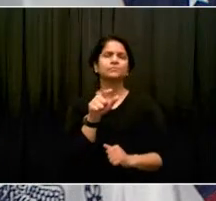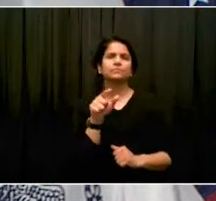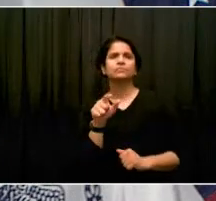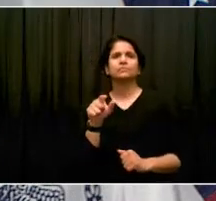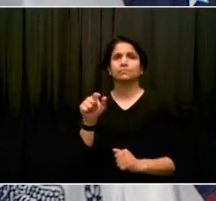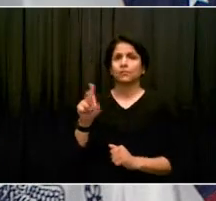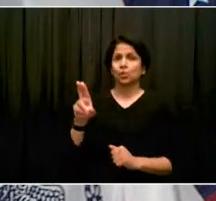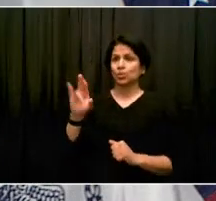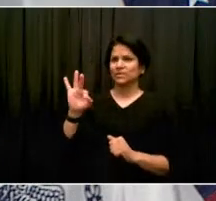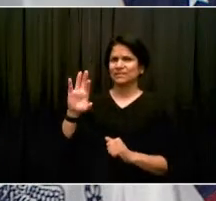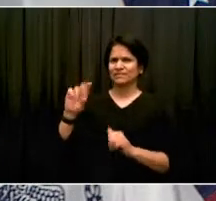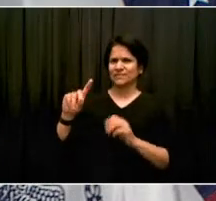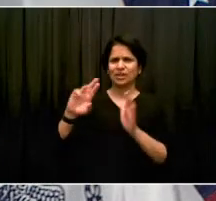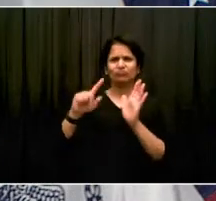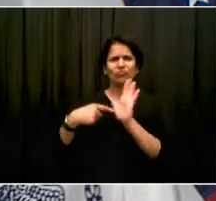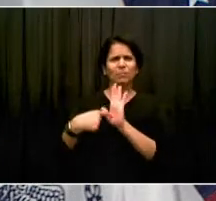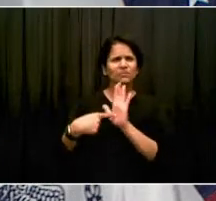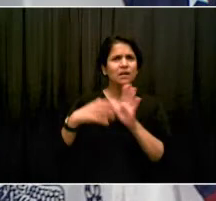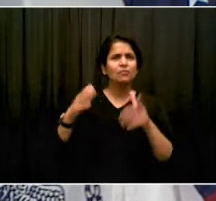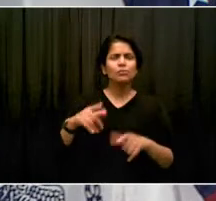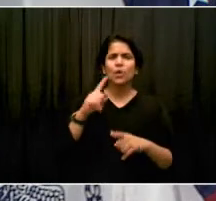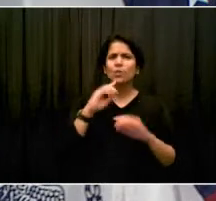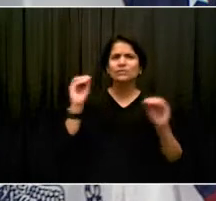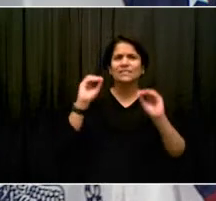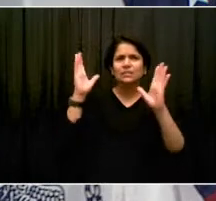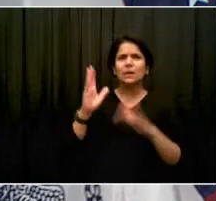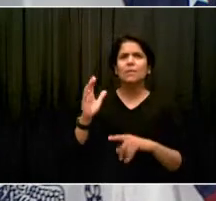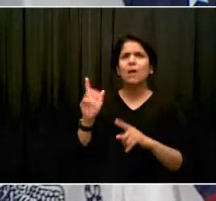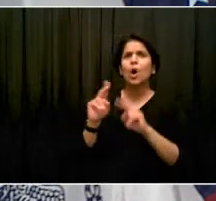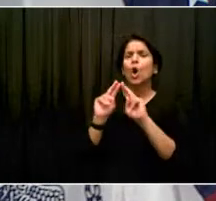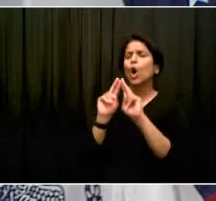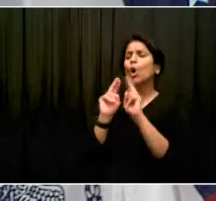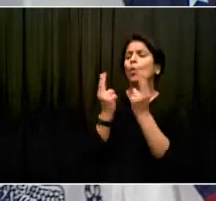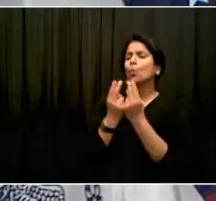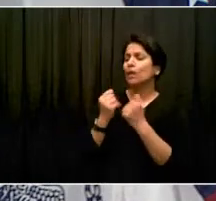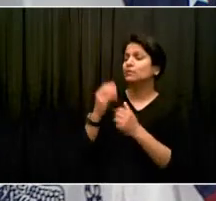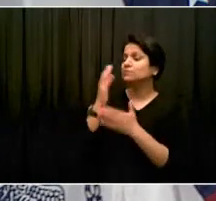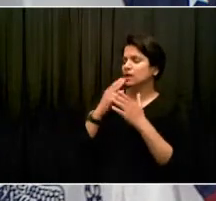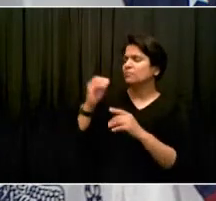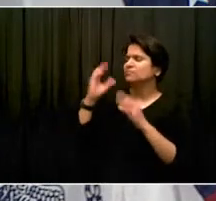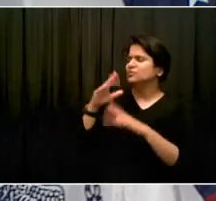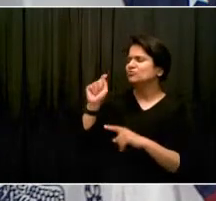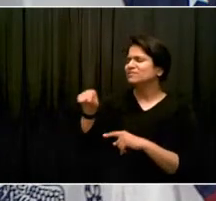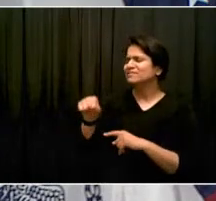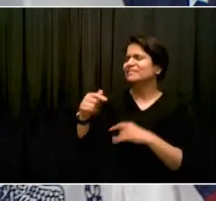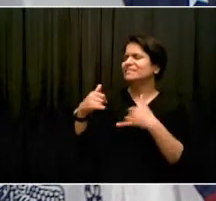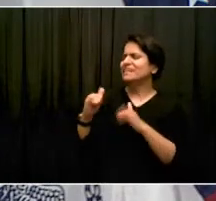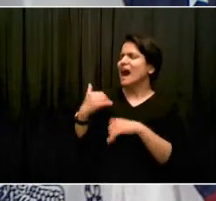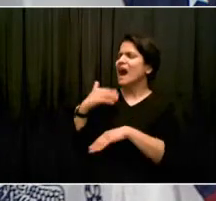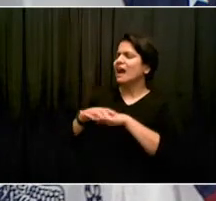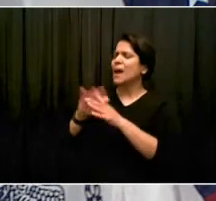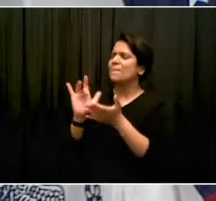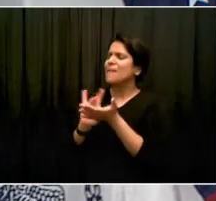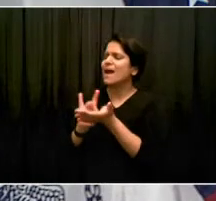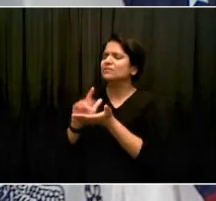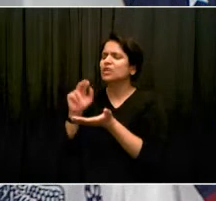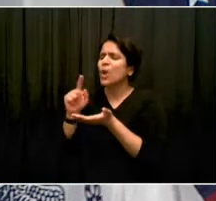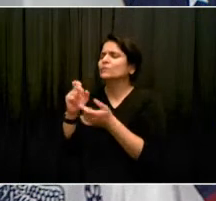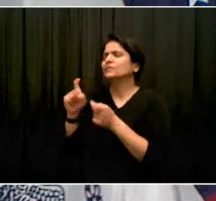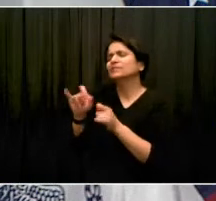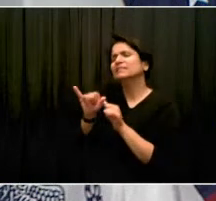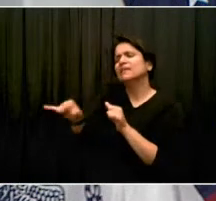medical accommodations next year. This was granted because of COVID. Can you explain why, and